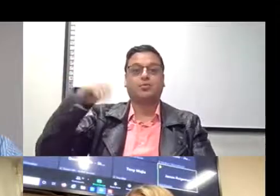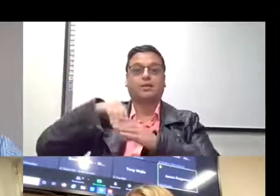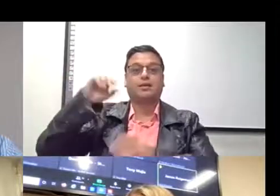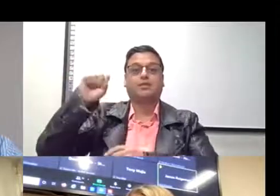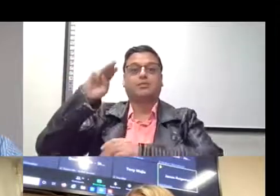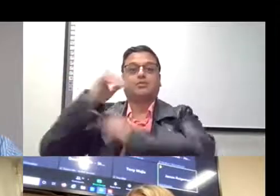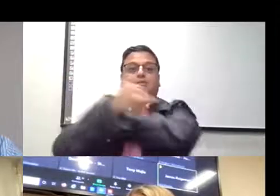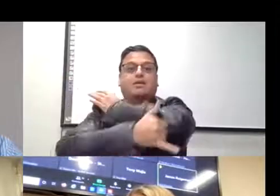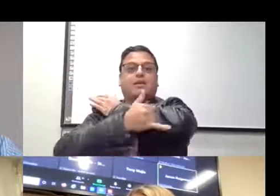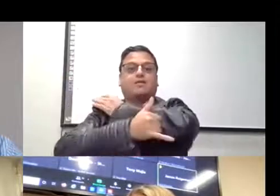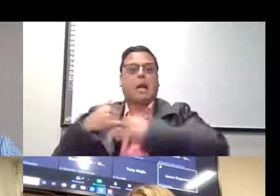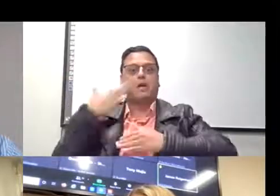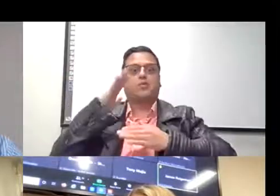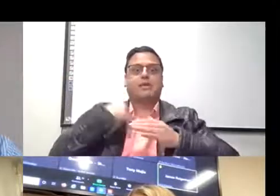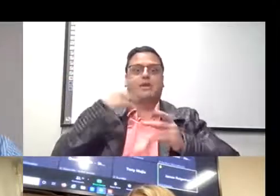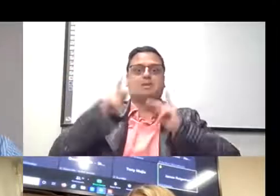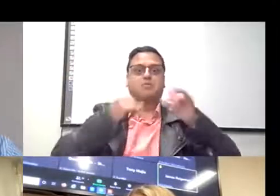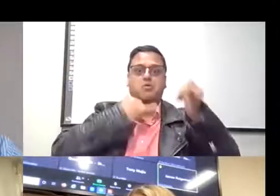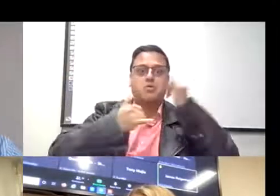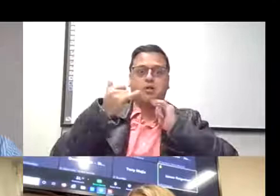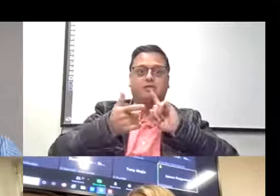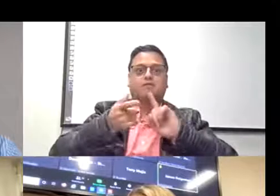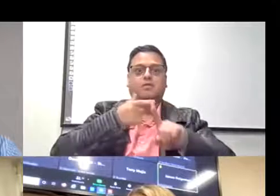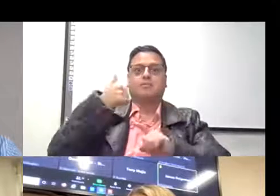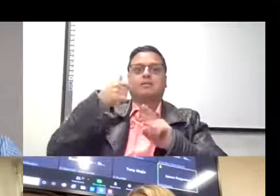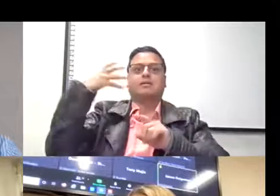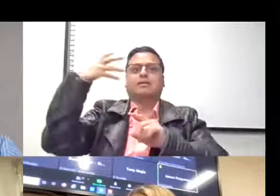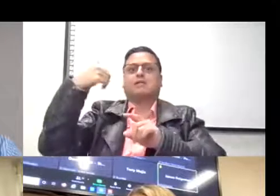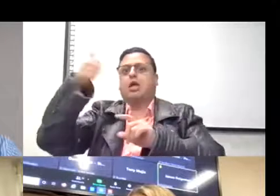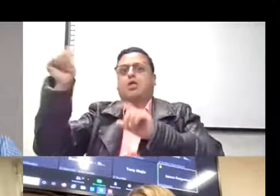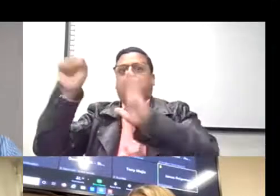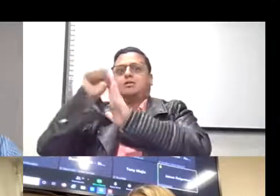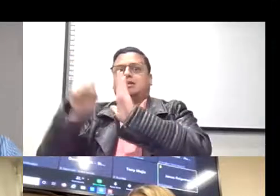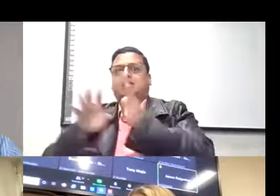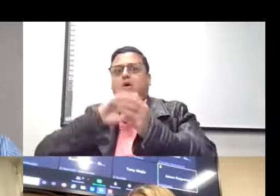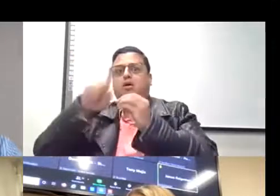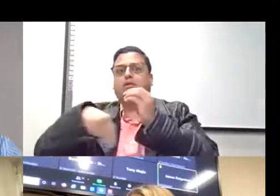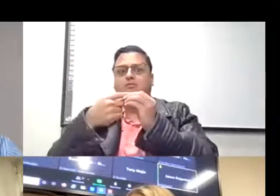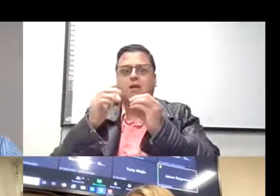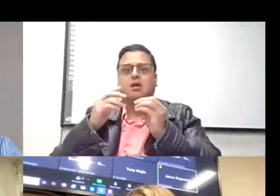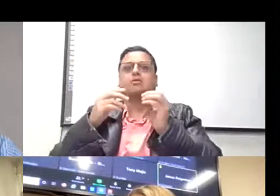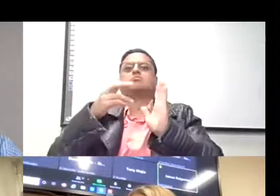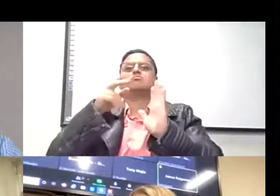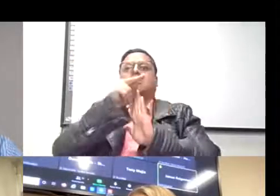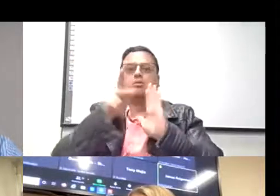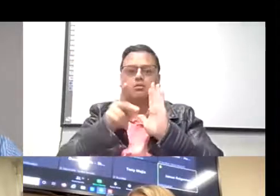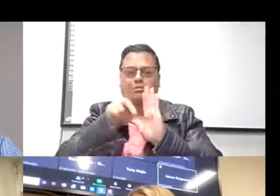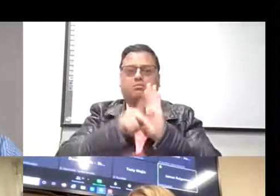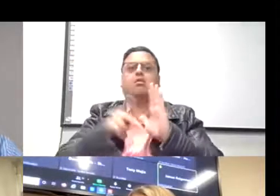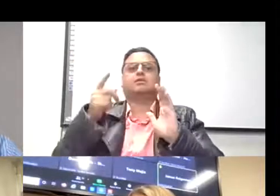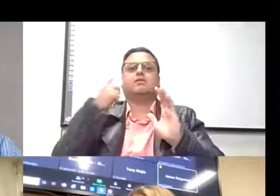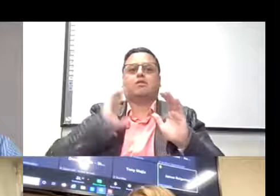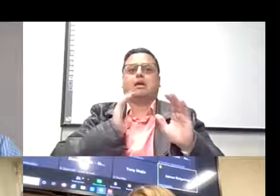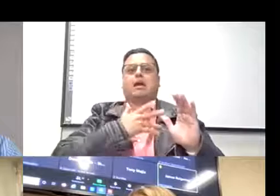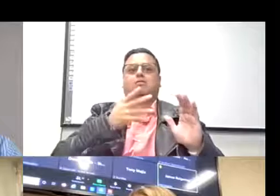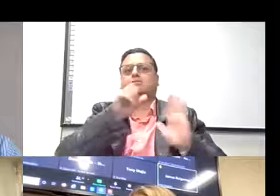didn't realize we'd have people calling in from out of state talking about policy here in our state. First, I would